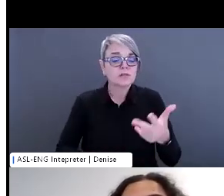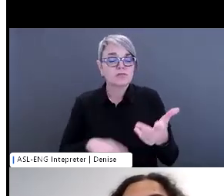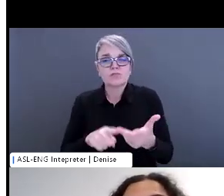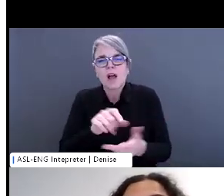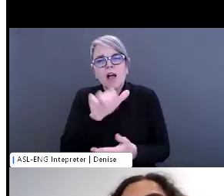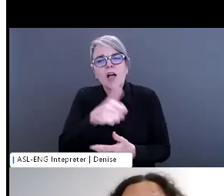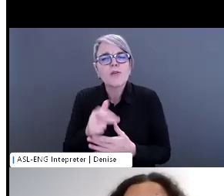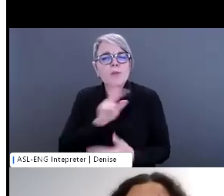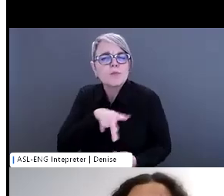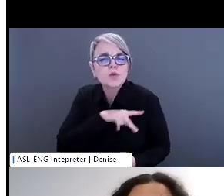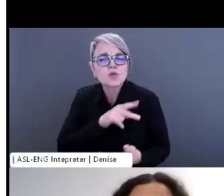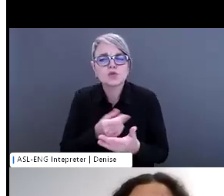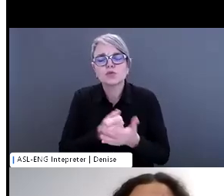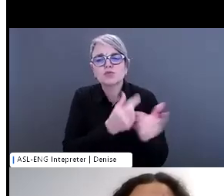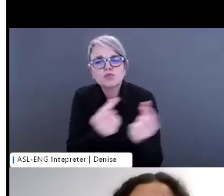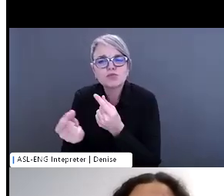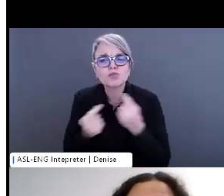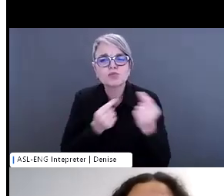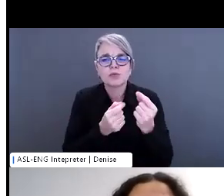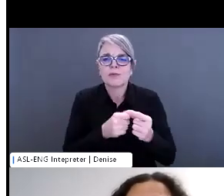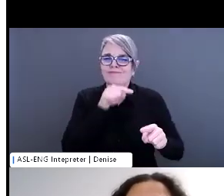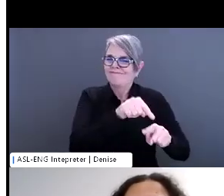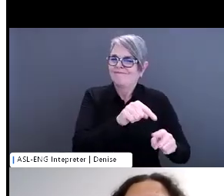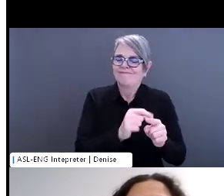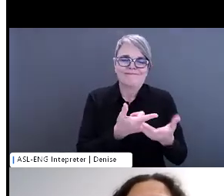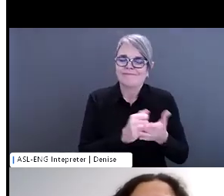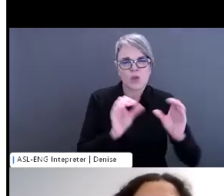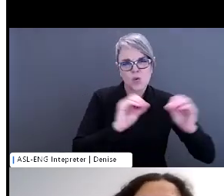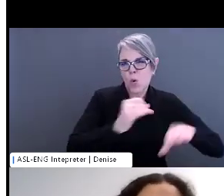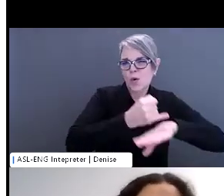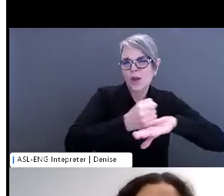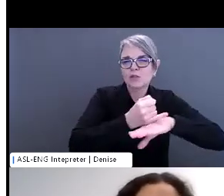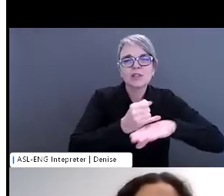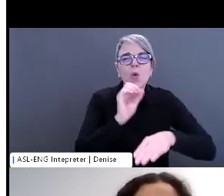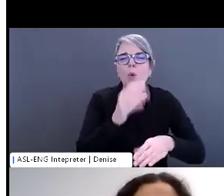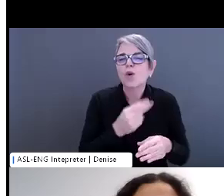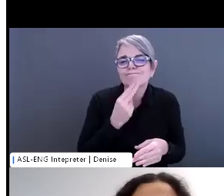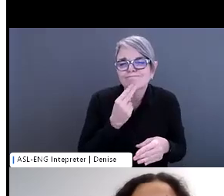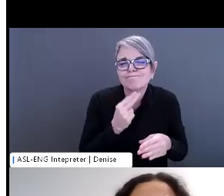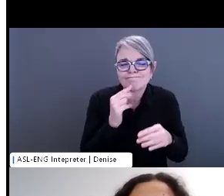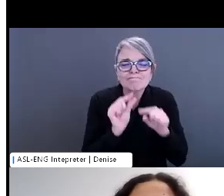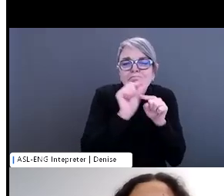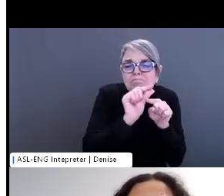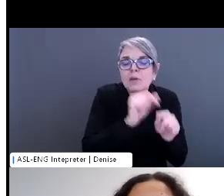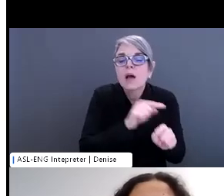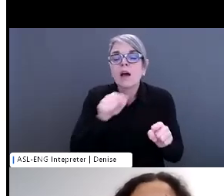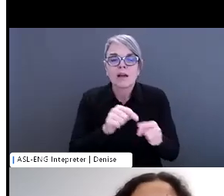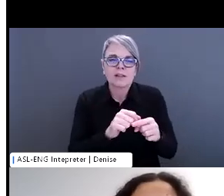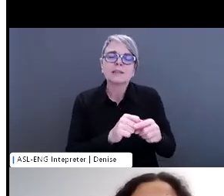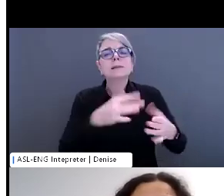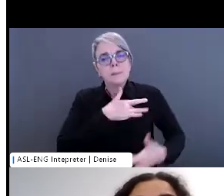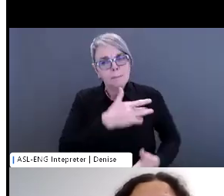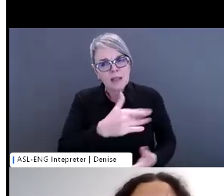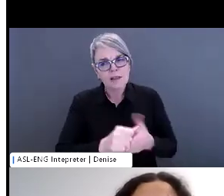pays little or no interest at all. Typically, a checking account would pay no interest. I think it again depends